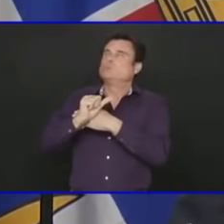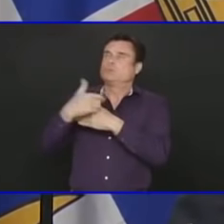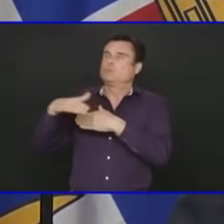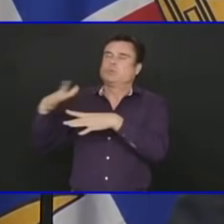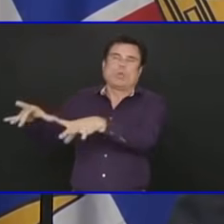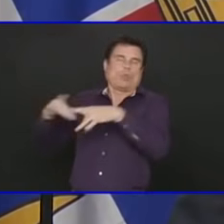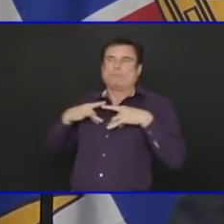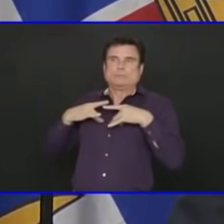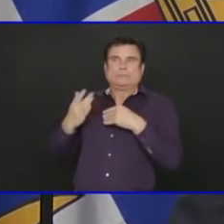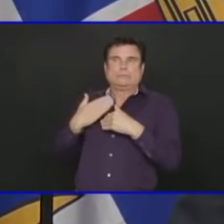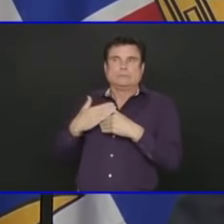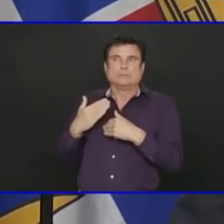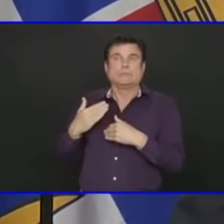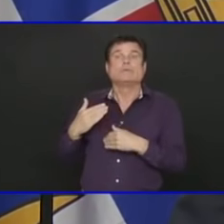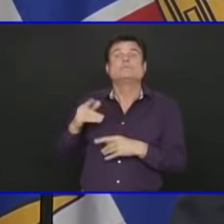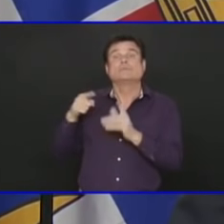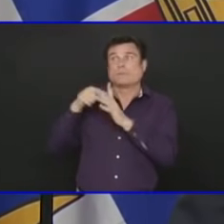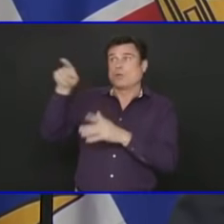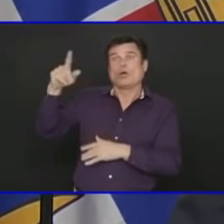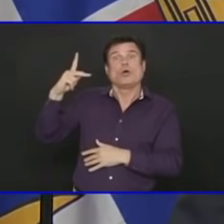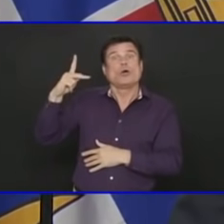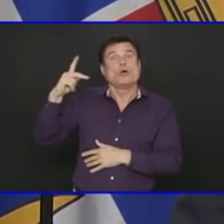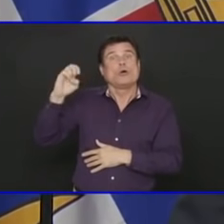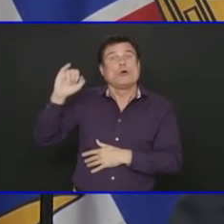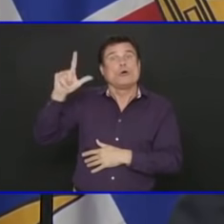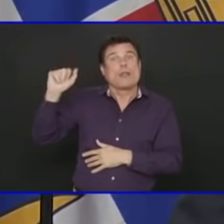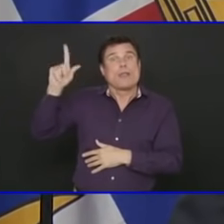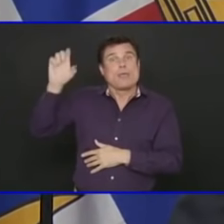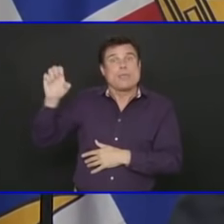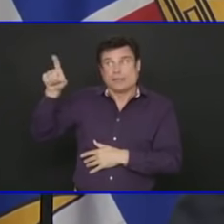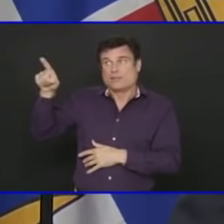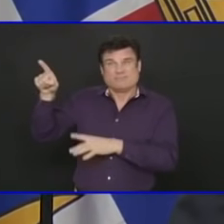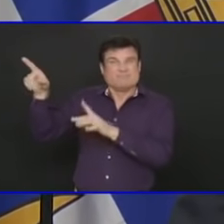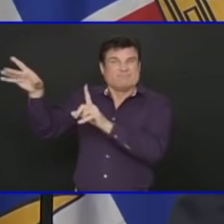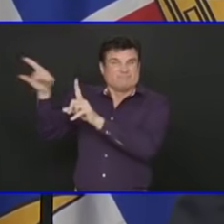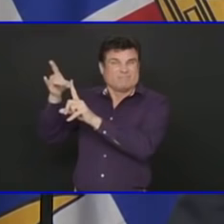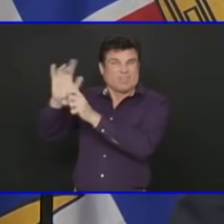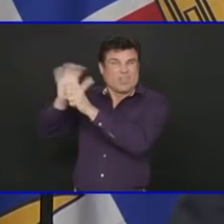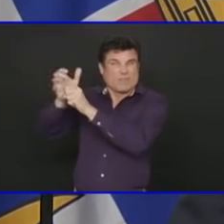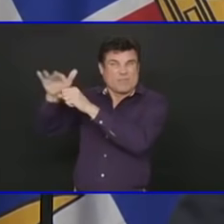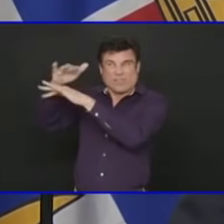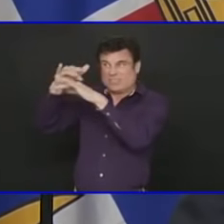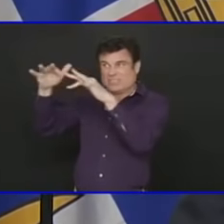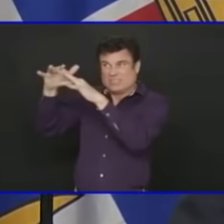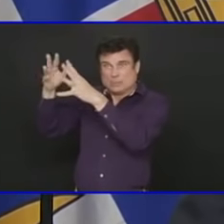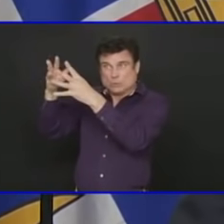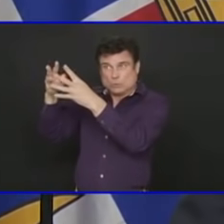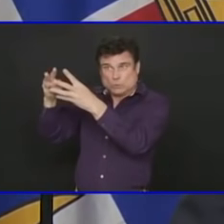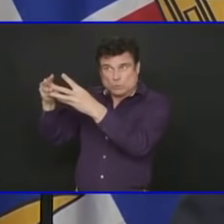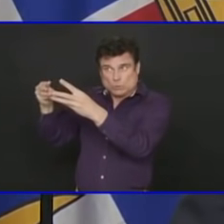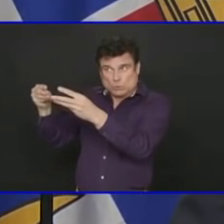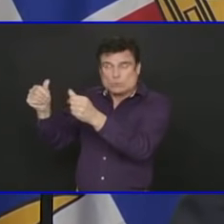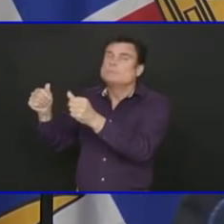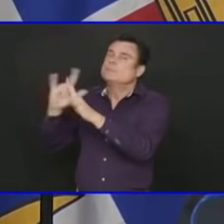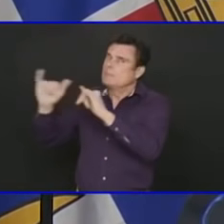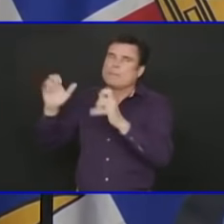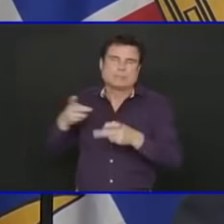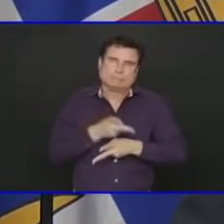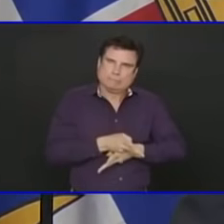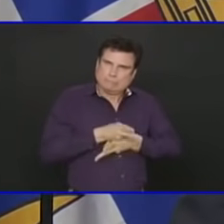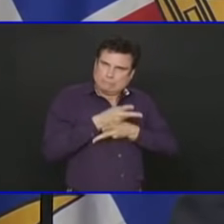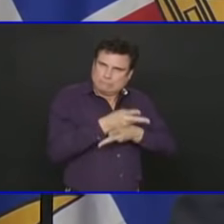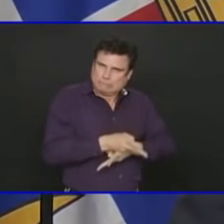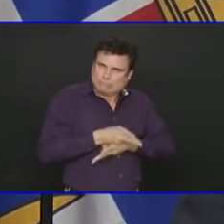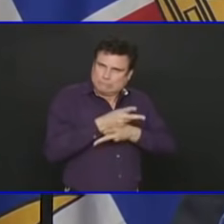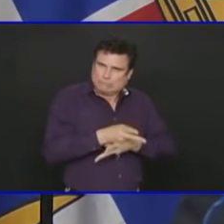also ask their family members to be careful and to monitor themselves for symptoms. We have had occasion where a family member of somebody